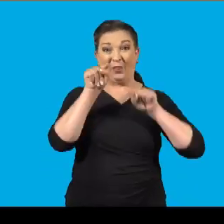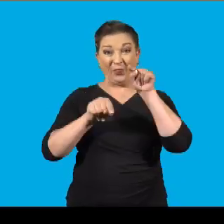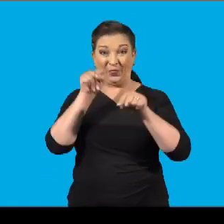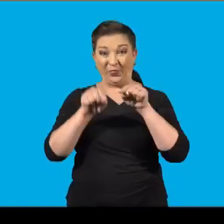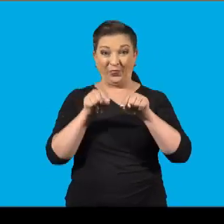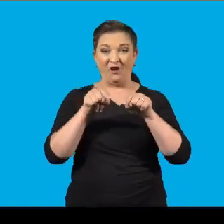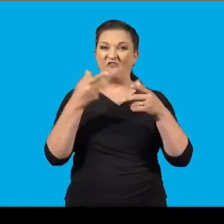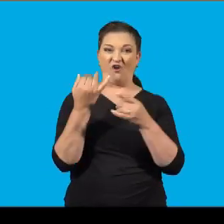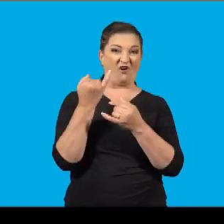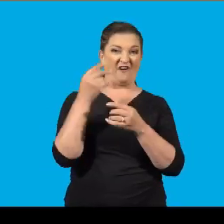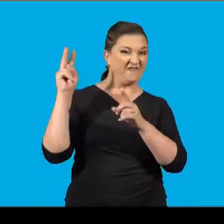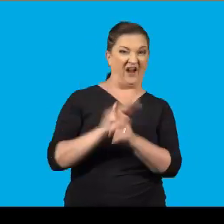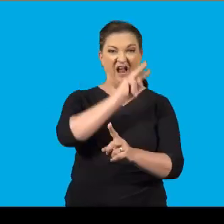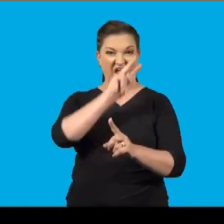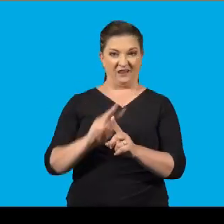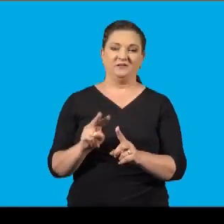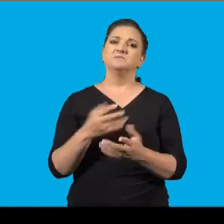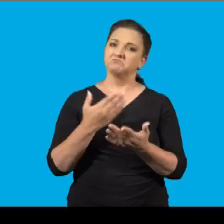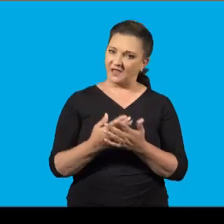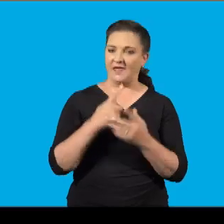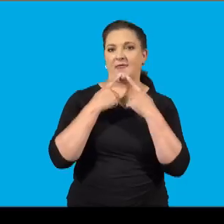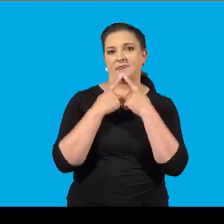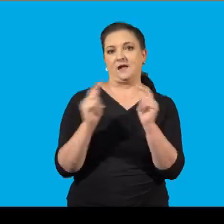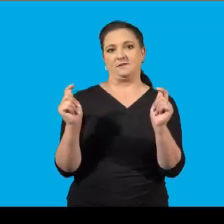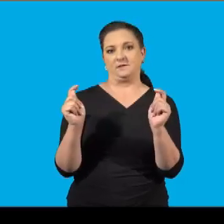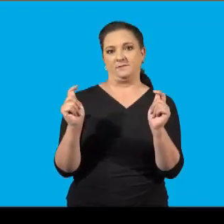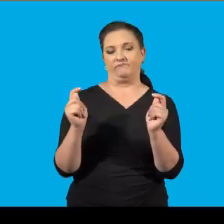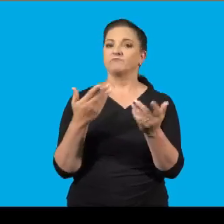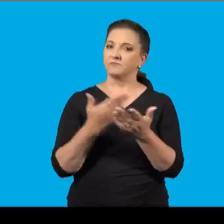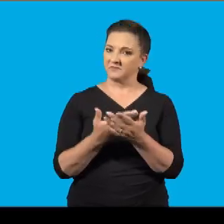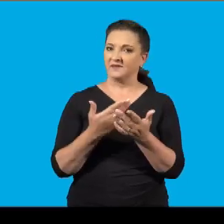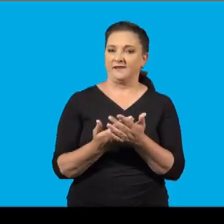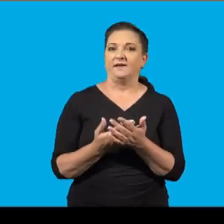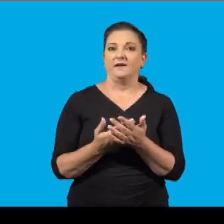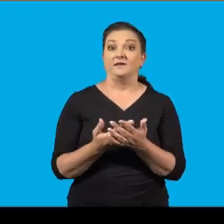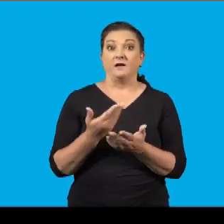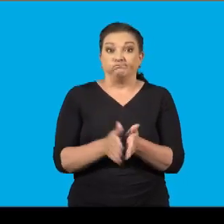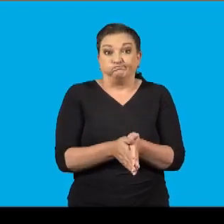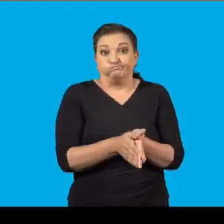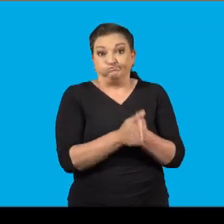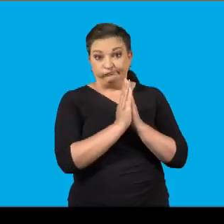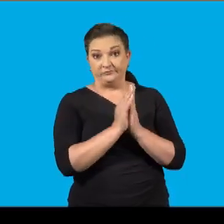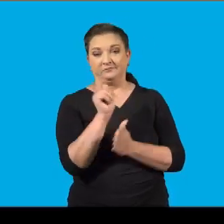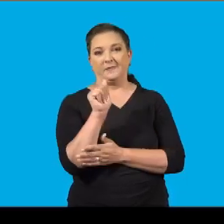Perpetrators, that's another one, of violence could also give testimony and request amnesty from